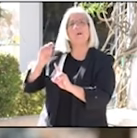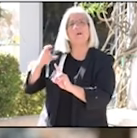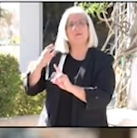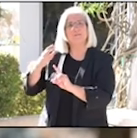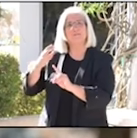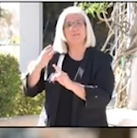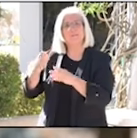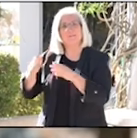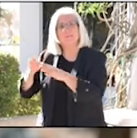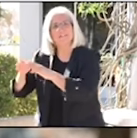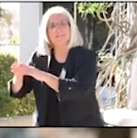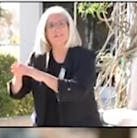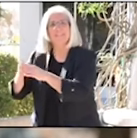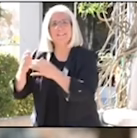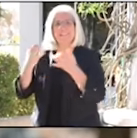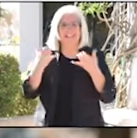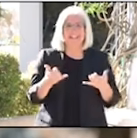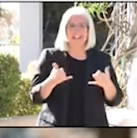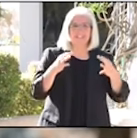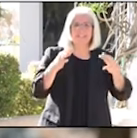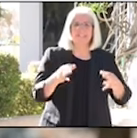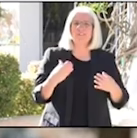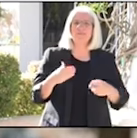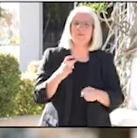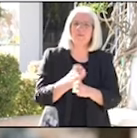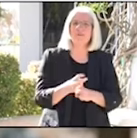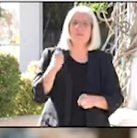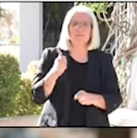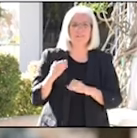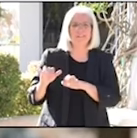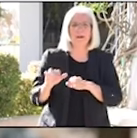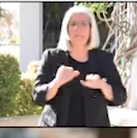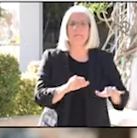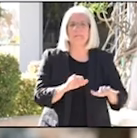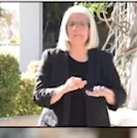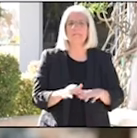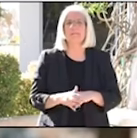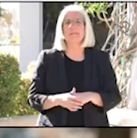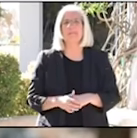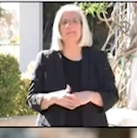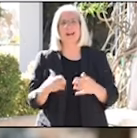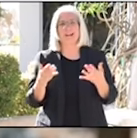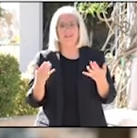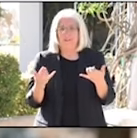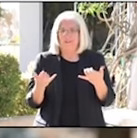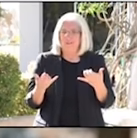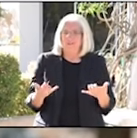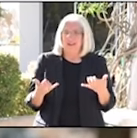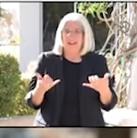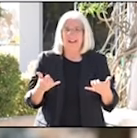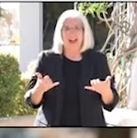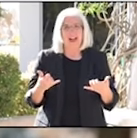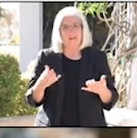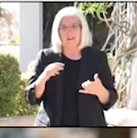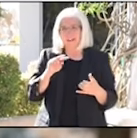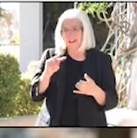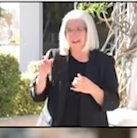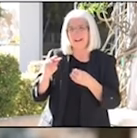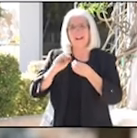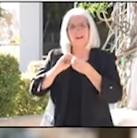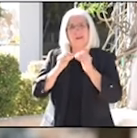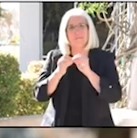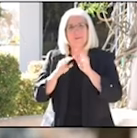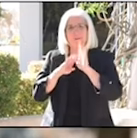However, we have come to a place where our cases and our hospitalizations are